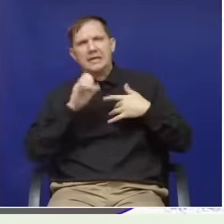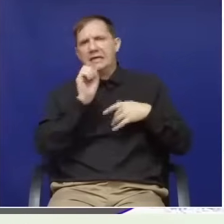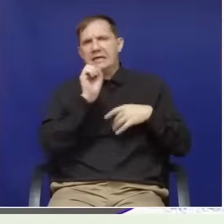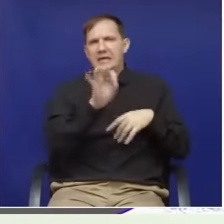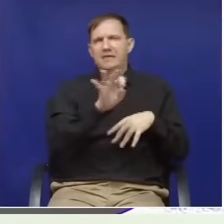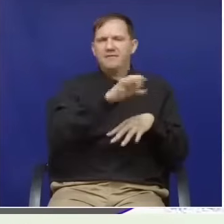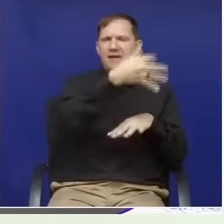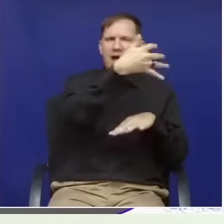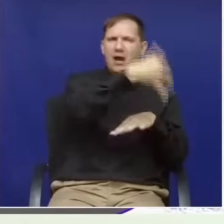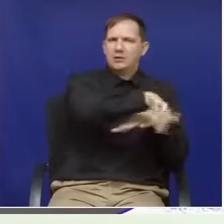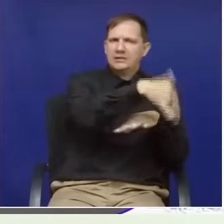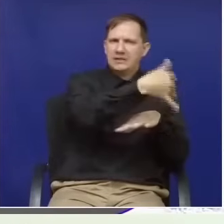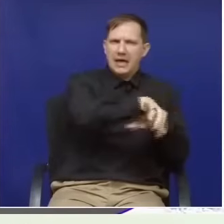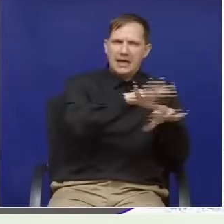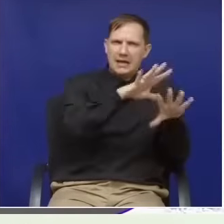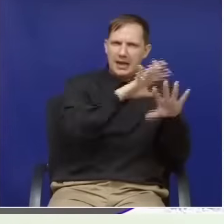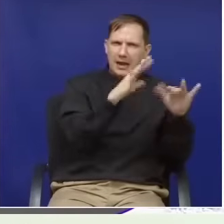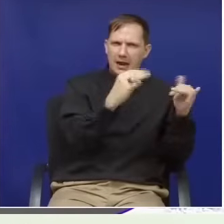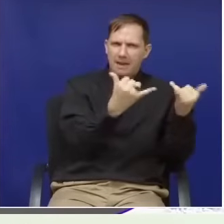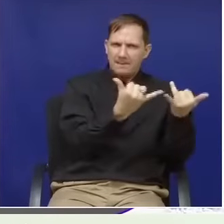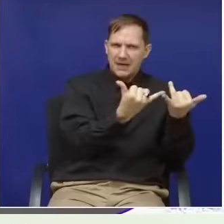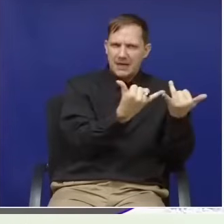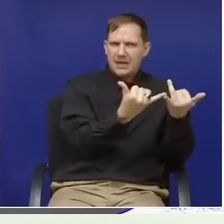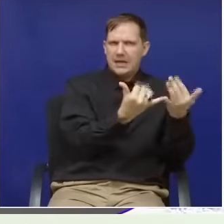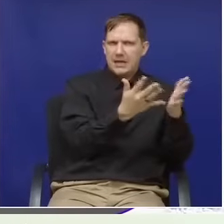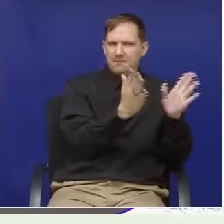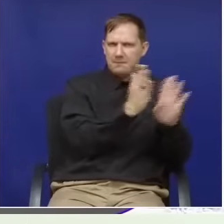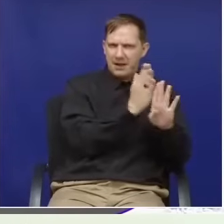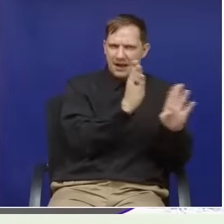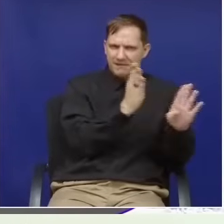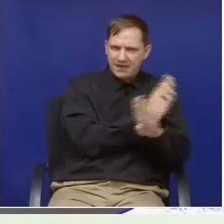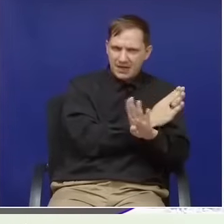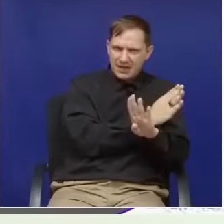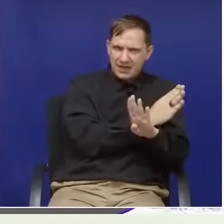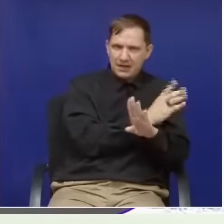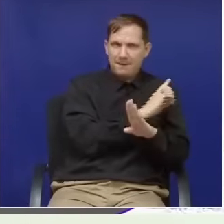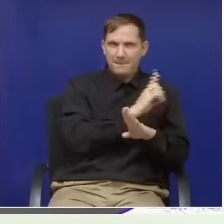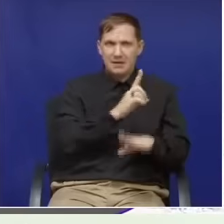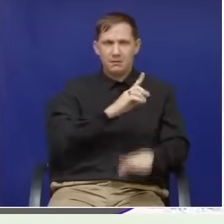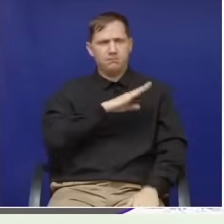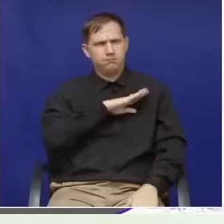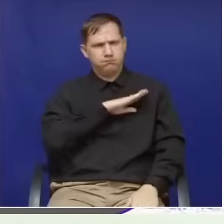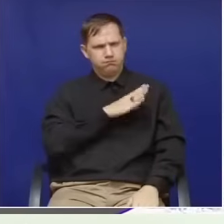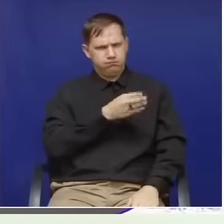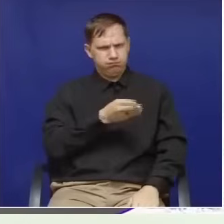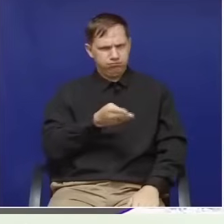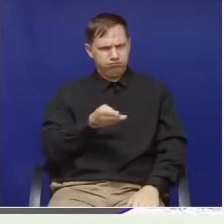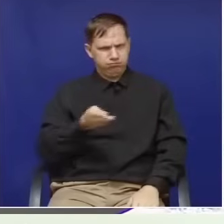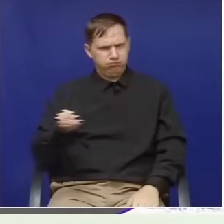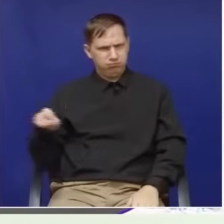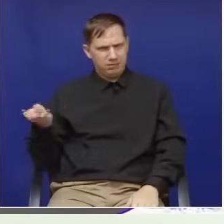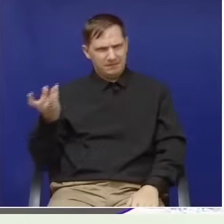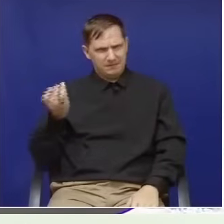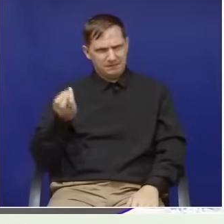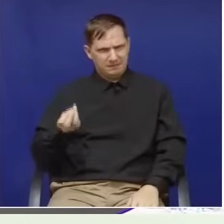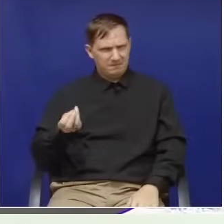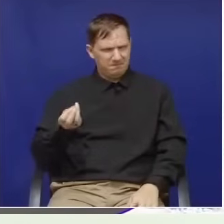Defense, wherein we hire private security, yet we have troops. So I think